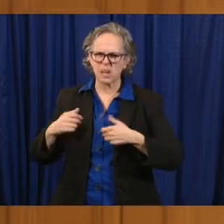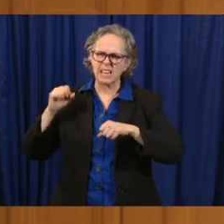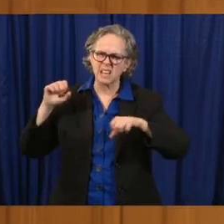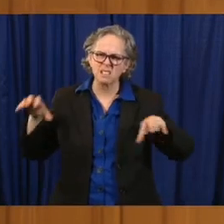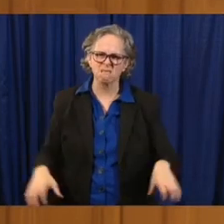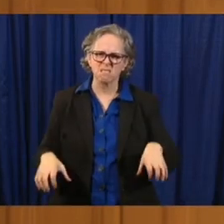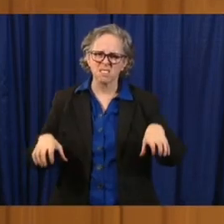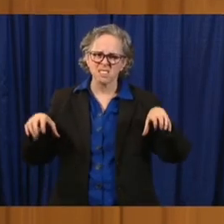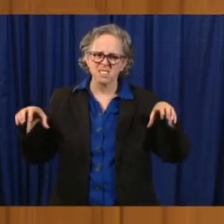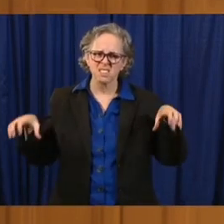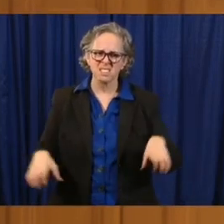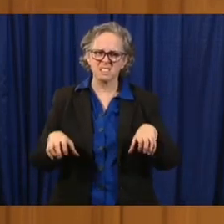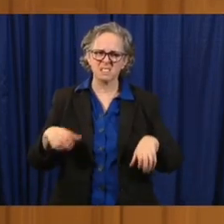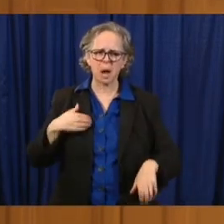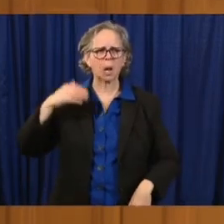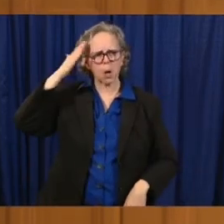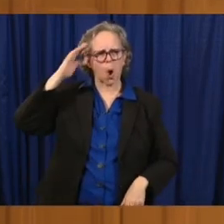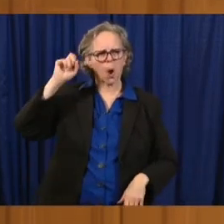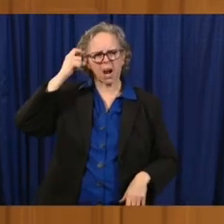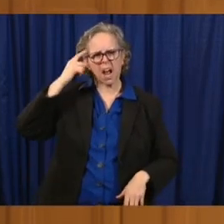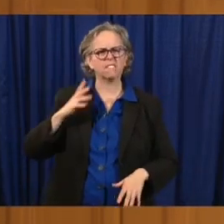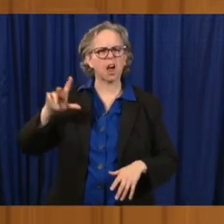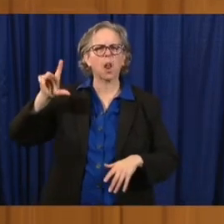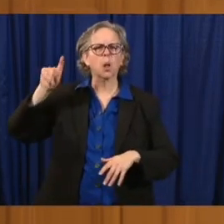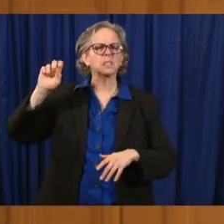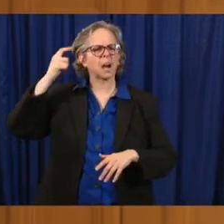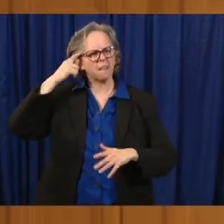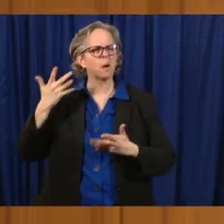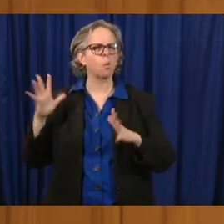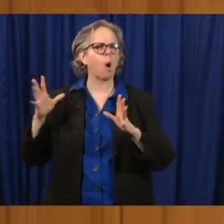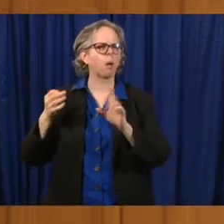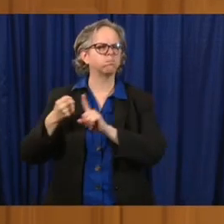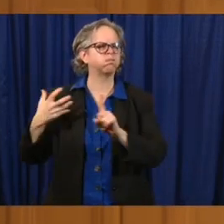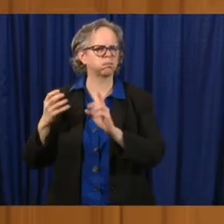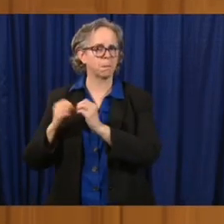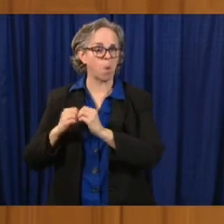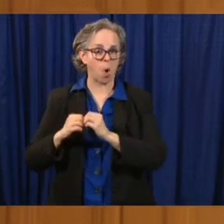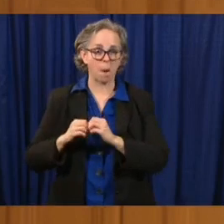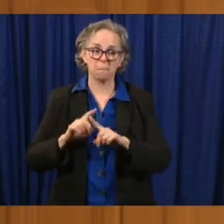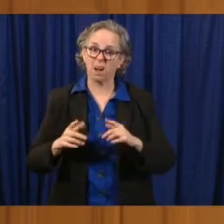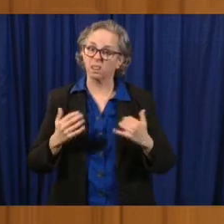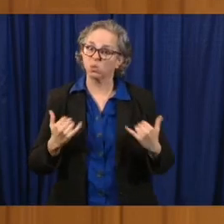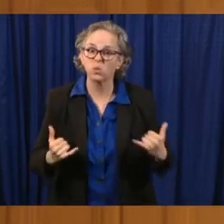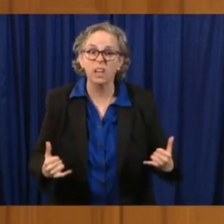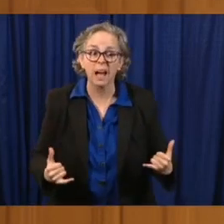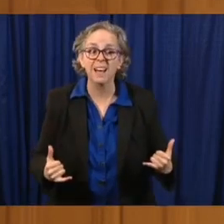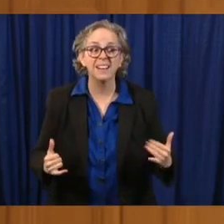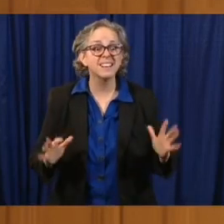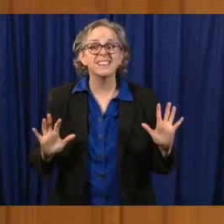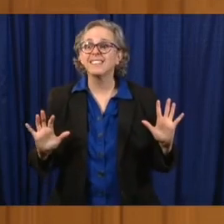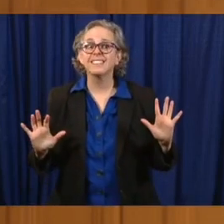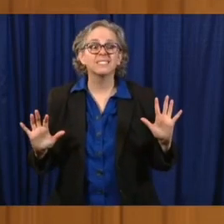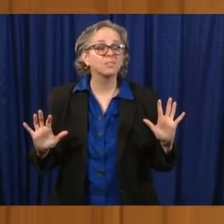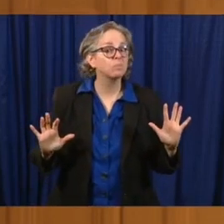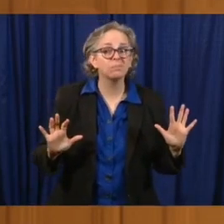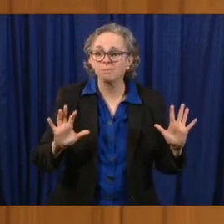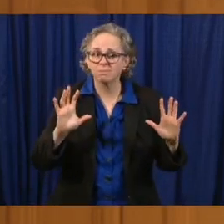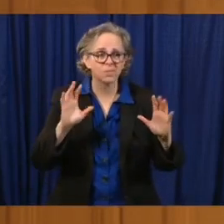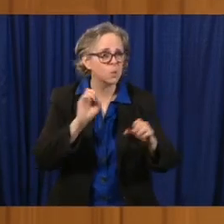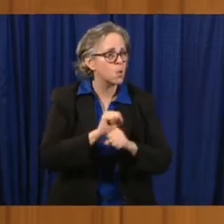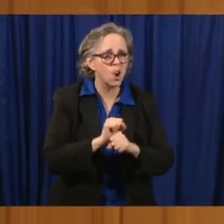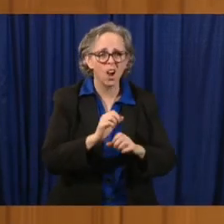more and more details about that. We've been working even today on calls with my peers. The governor was on calls